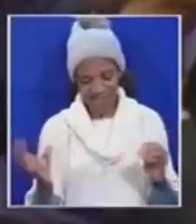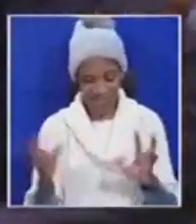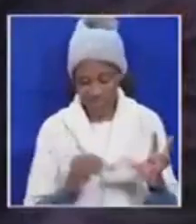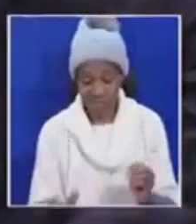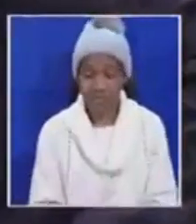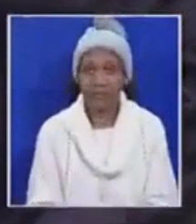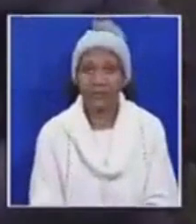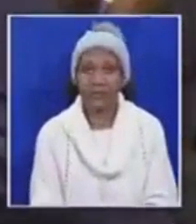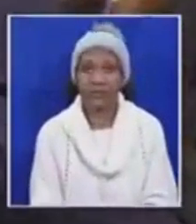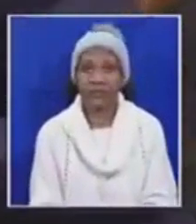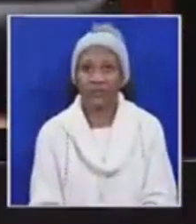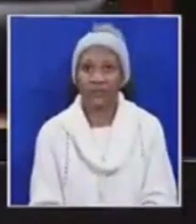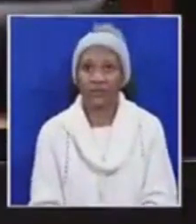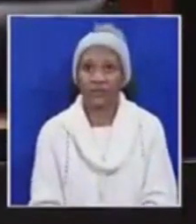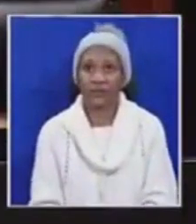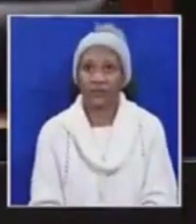Accountable.